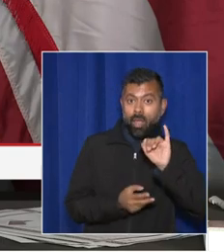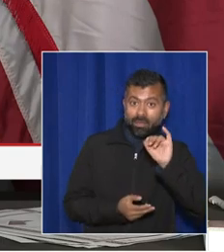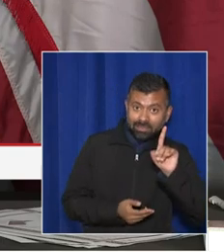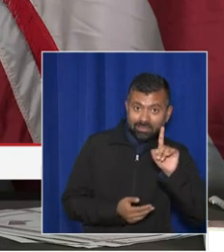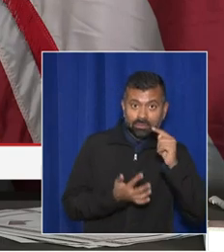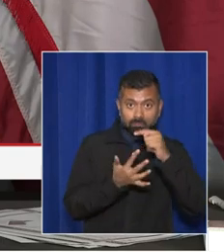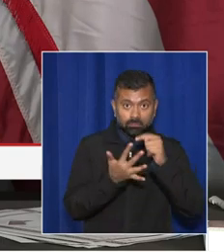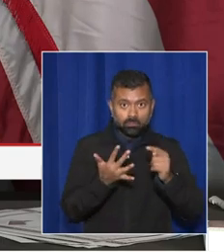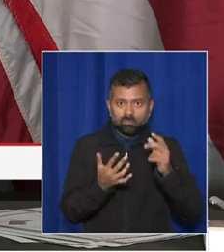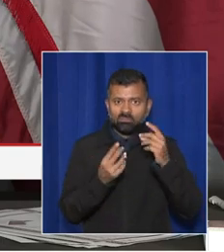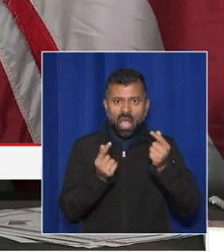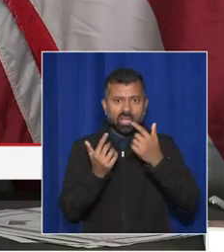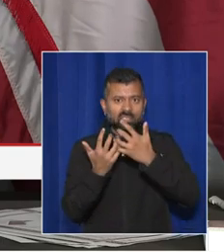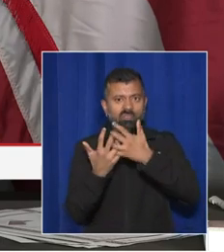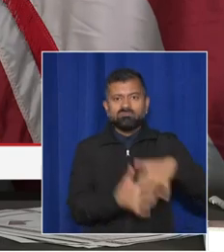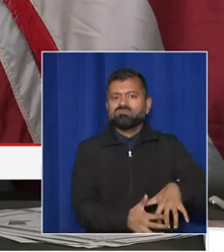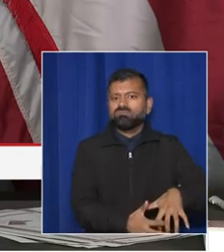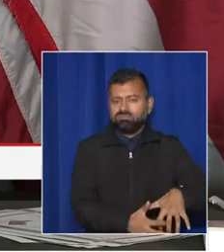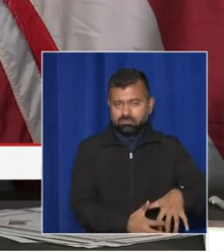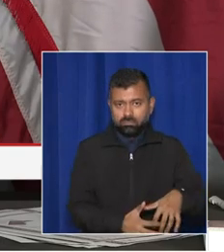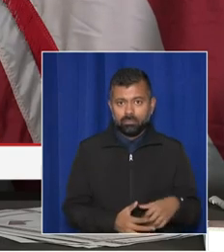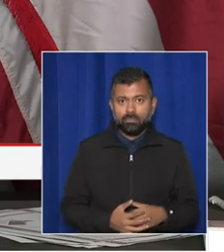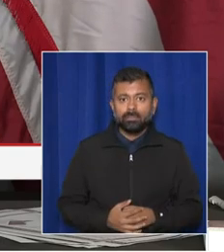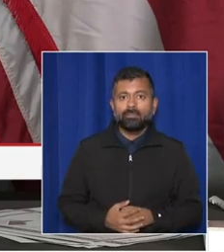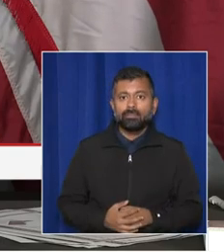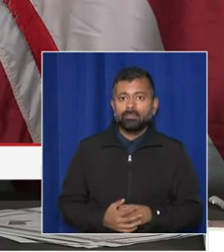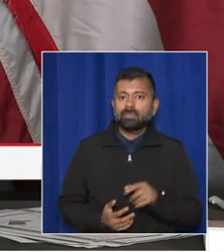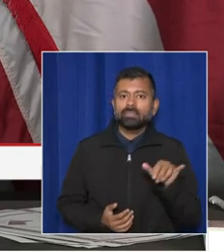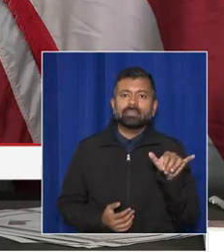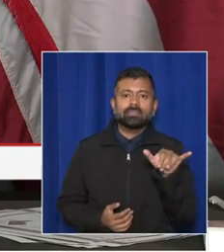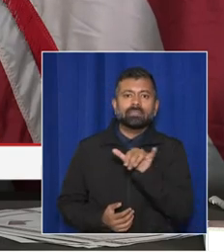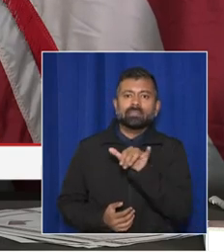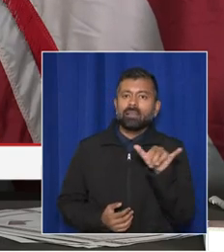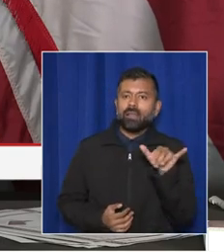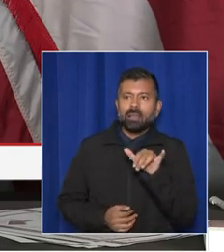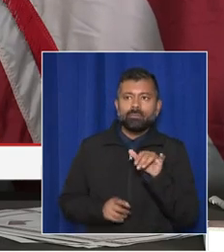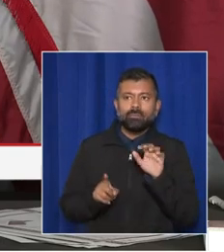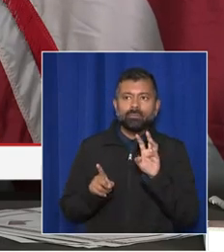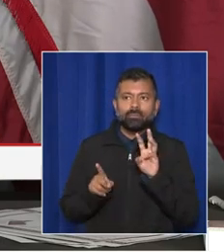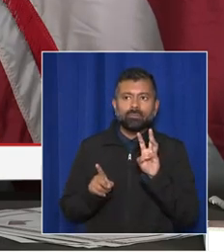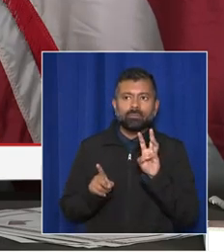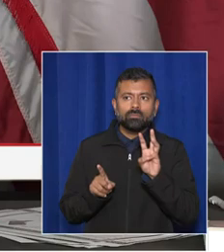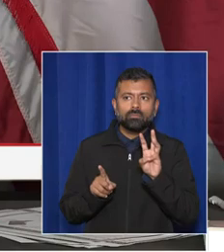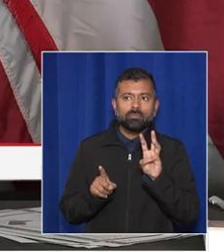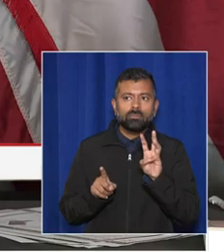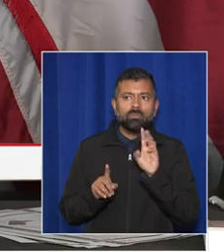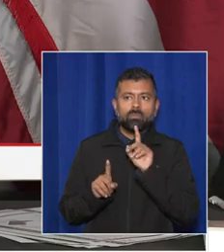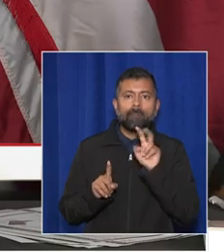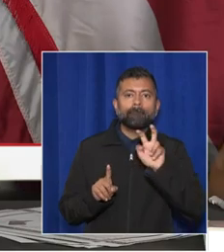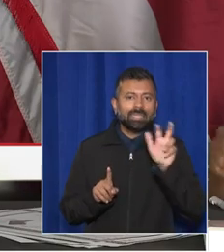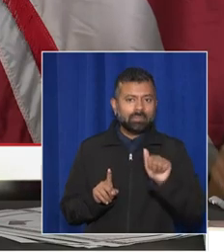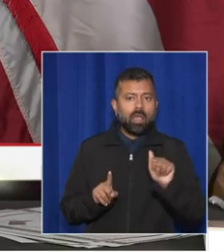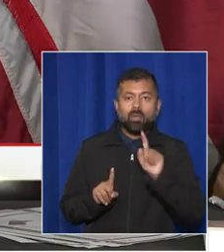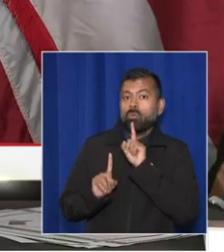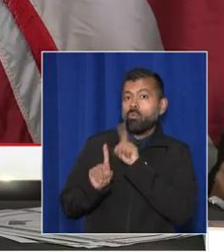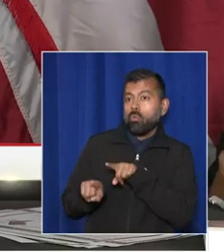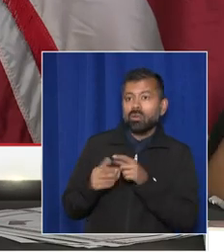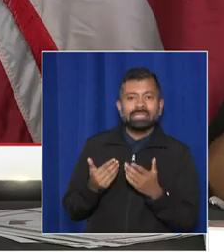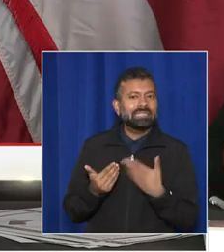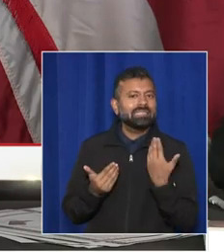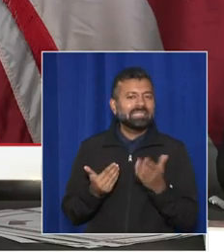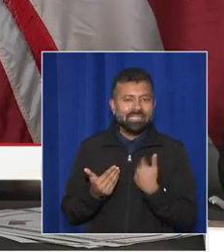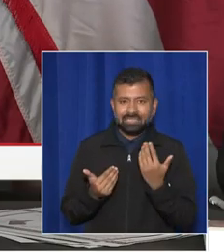filing process. Think like when you're ordering a pizza online, it says, you know, here's where you're at and, you know, the next step in the